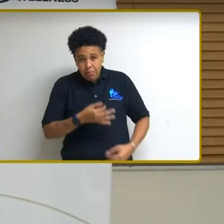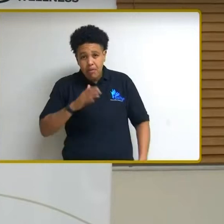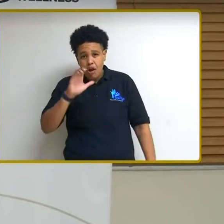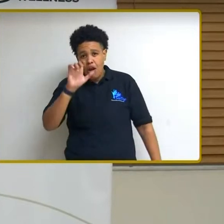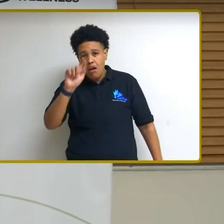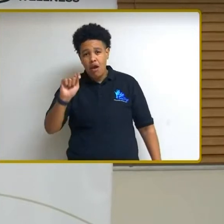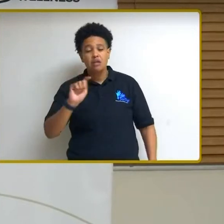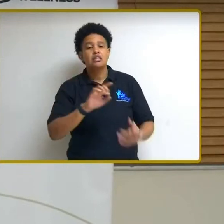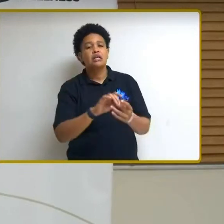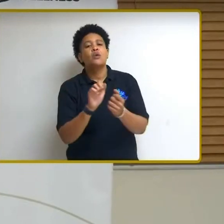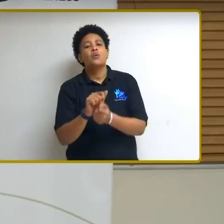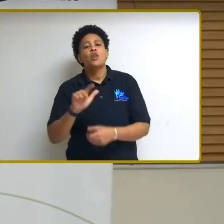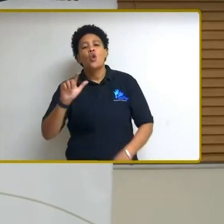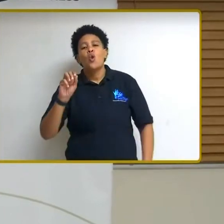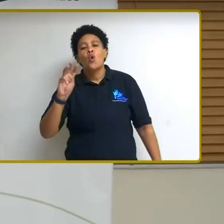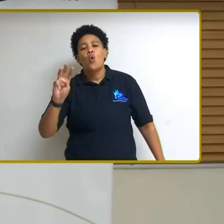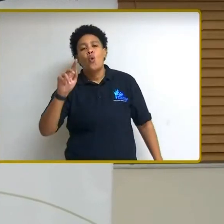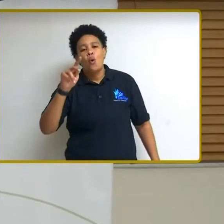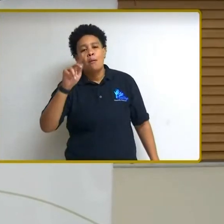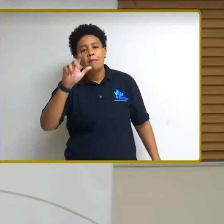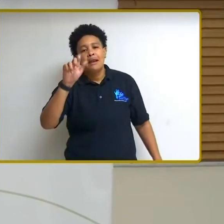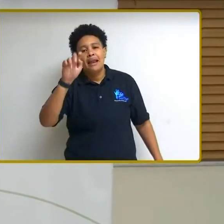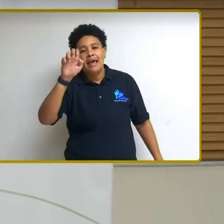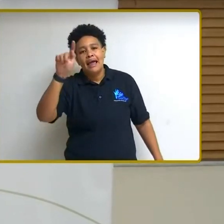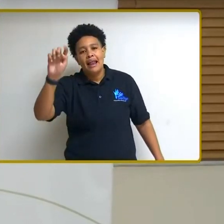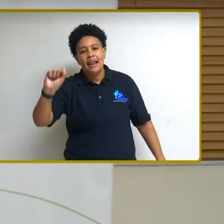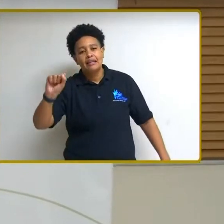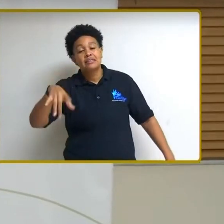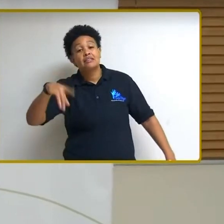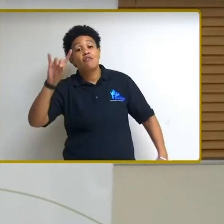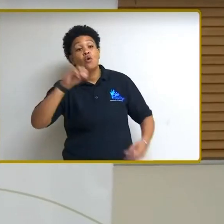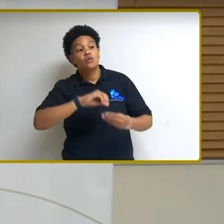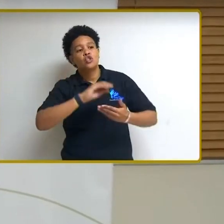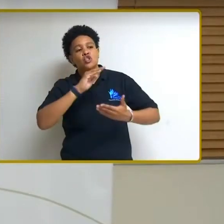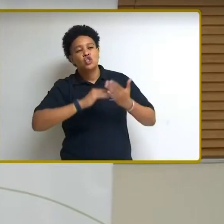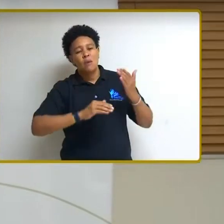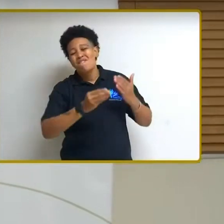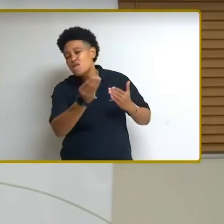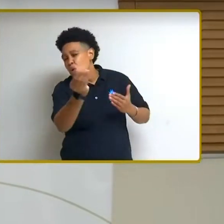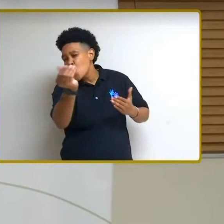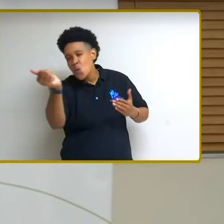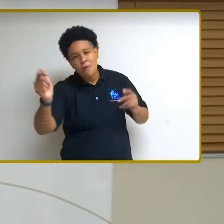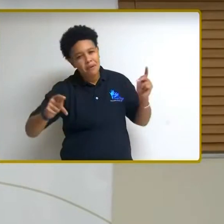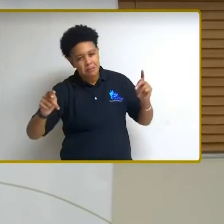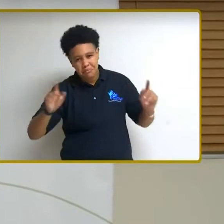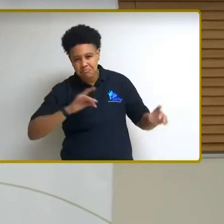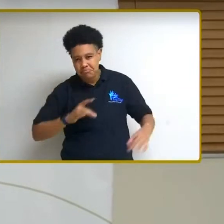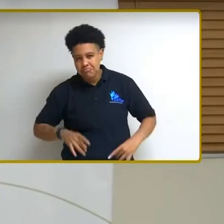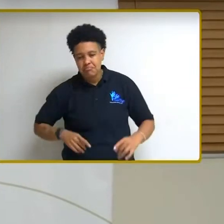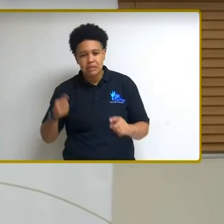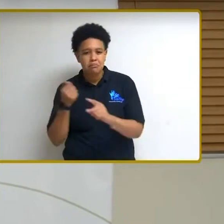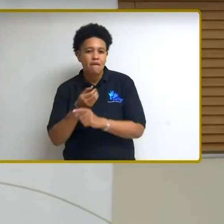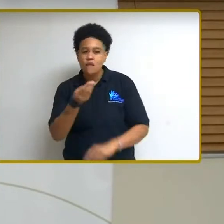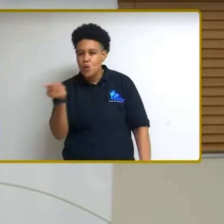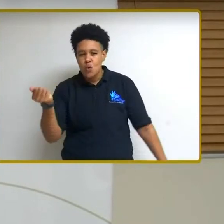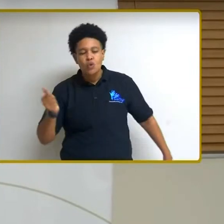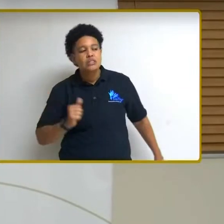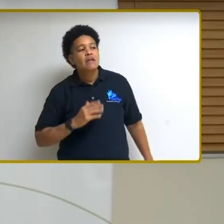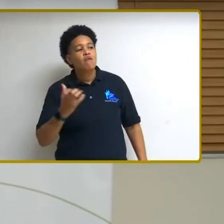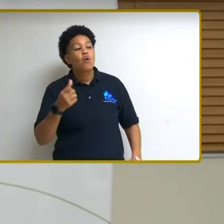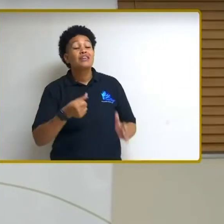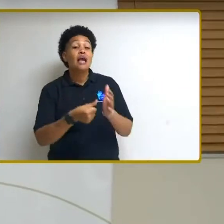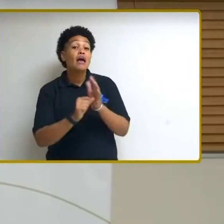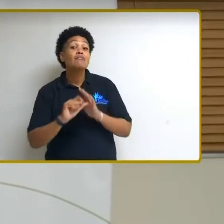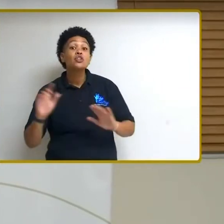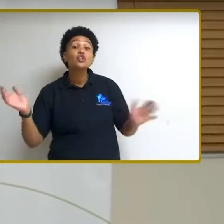platelets that have been found in very few persons. So I want to